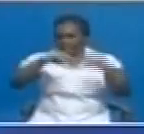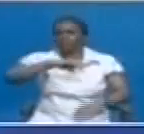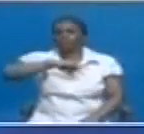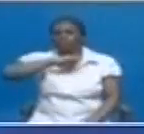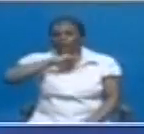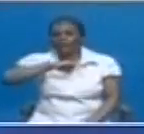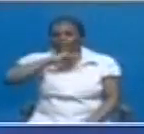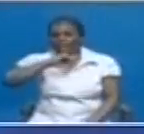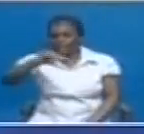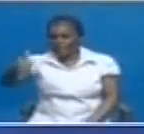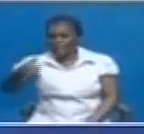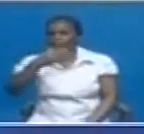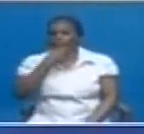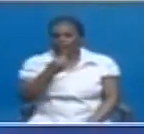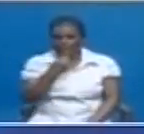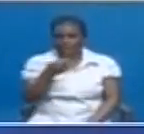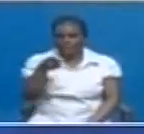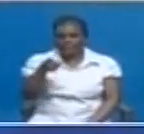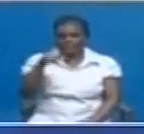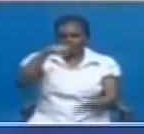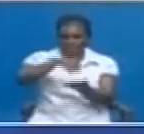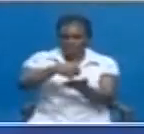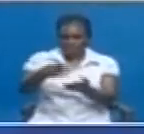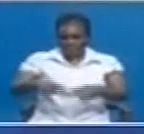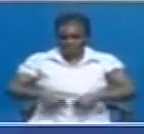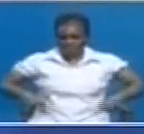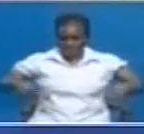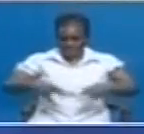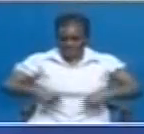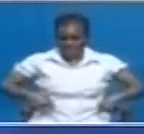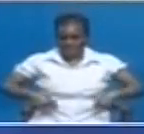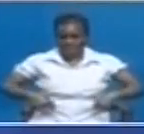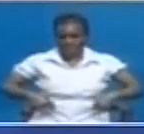have Abdulrahman Abdullahi, who was among the attackers at the Garissa University